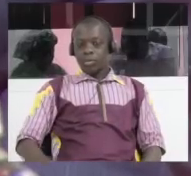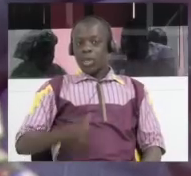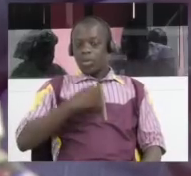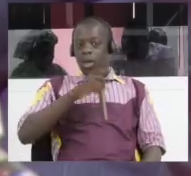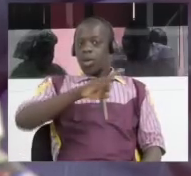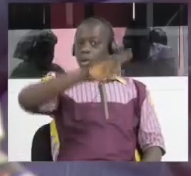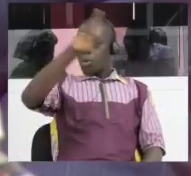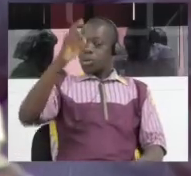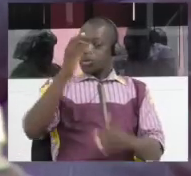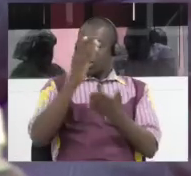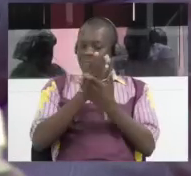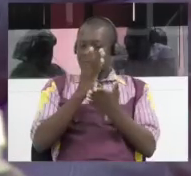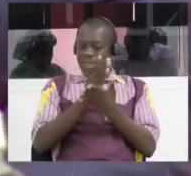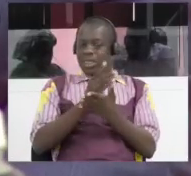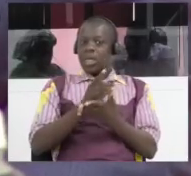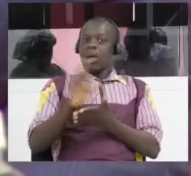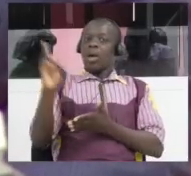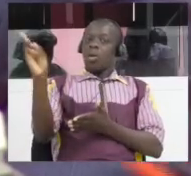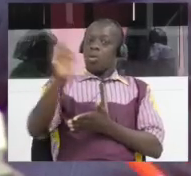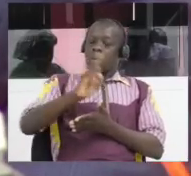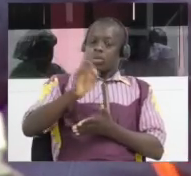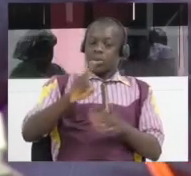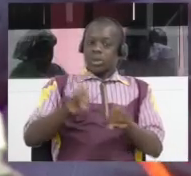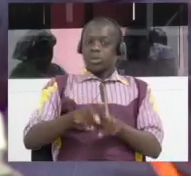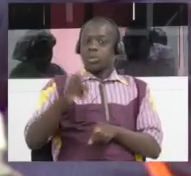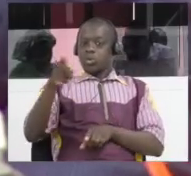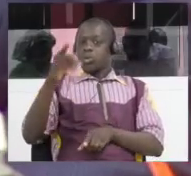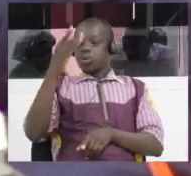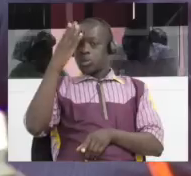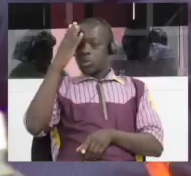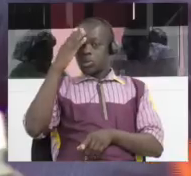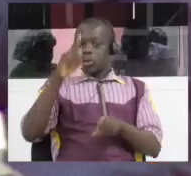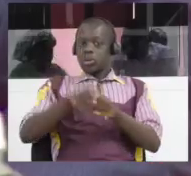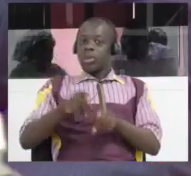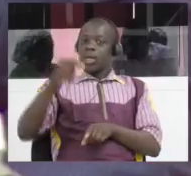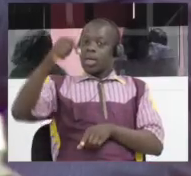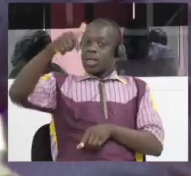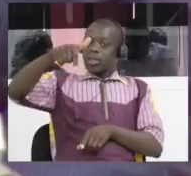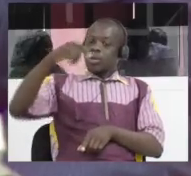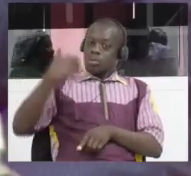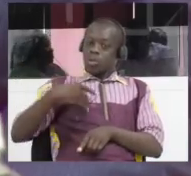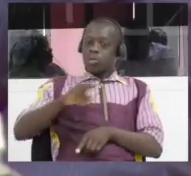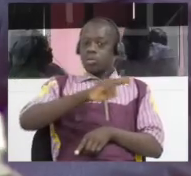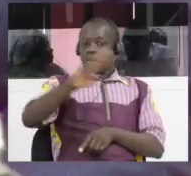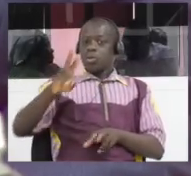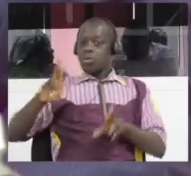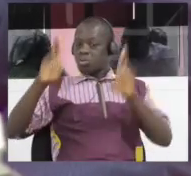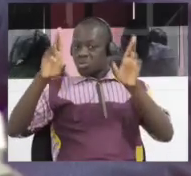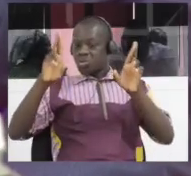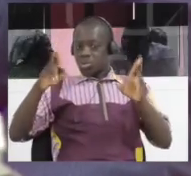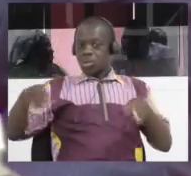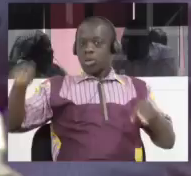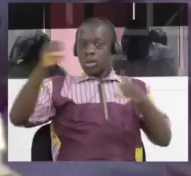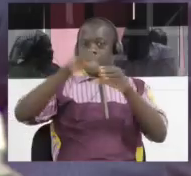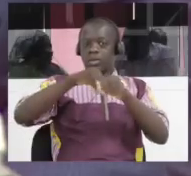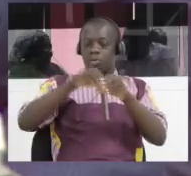My question really was, at what stage did you realize that the Nigerian commander did not wish